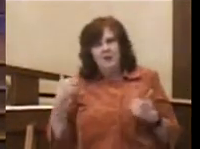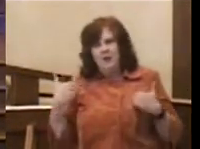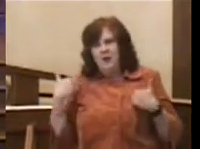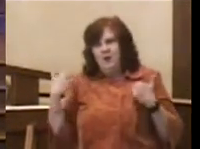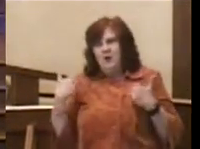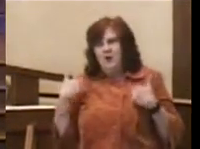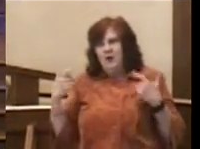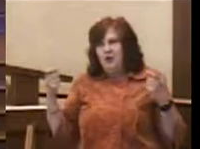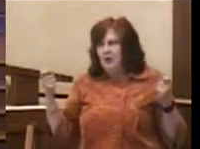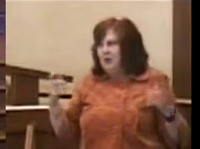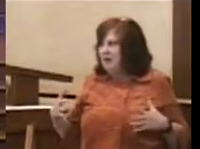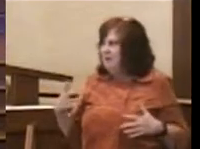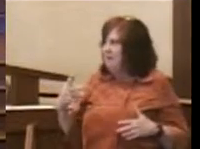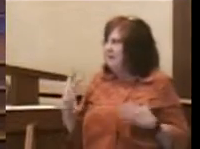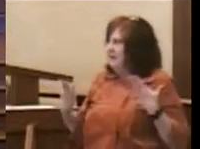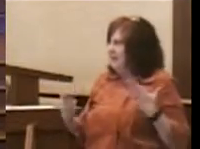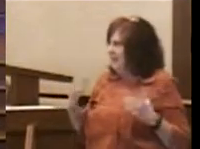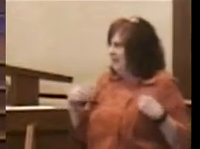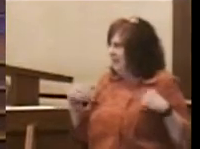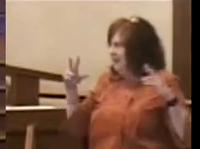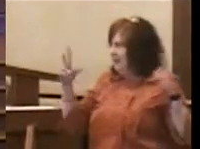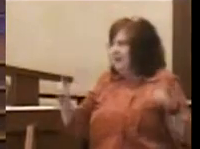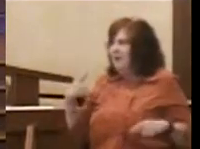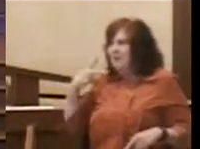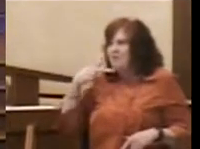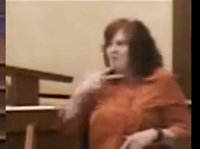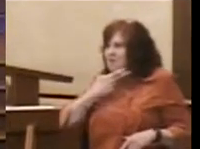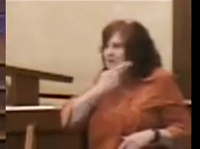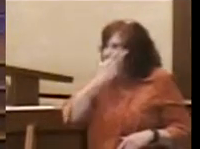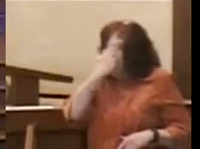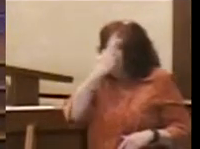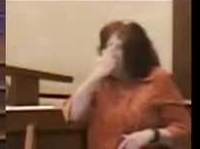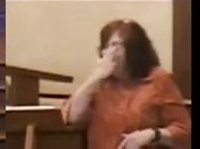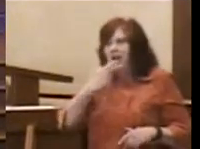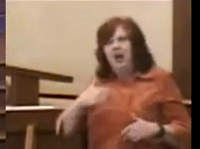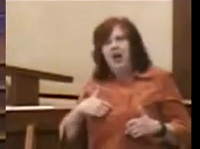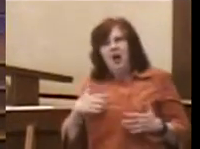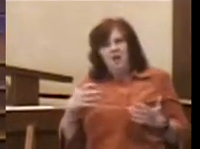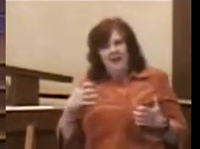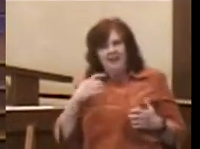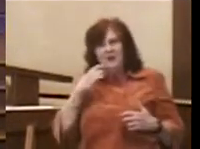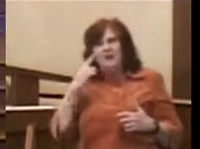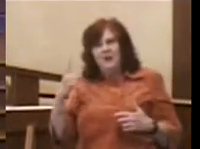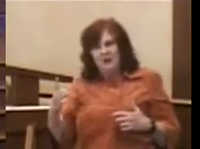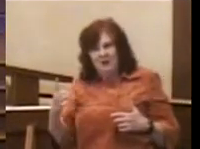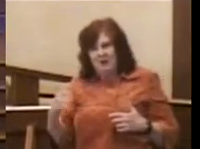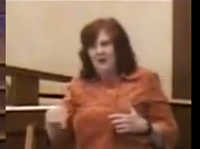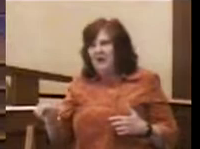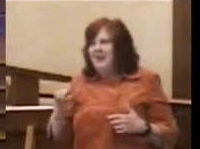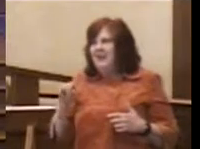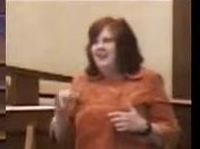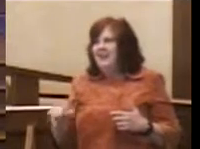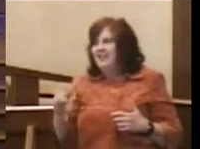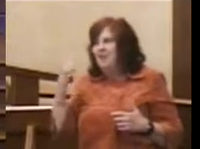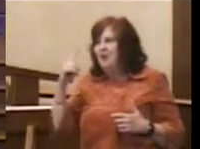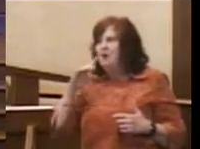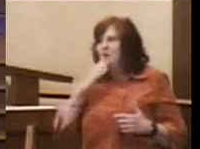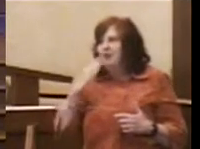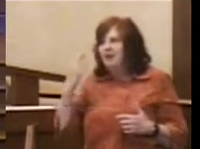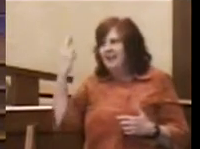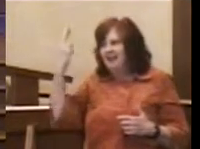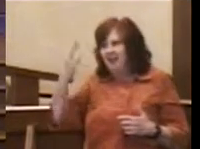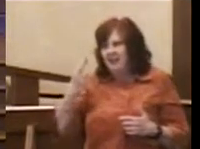up trimming his beard for Lent. You might wonder about this. I just want to reassure you that this is all for a good